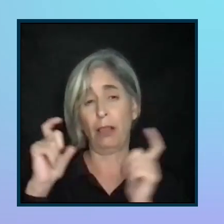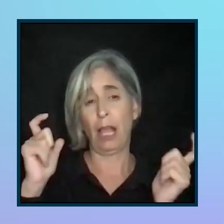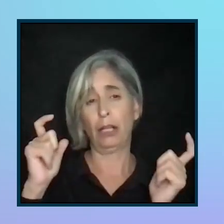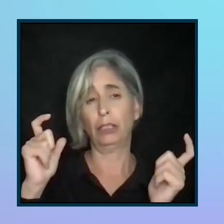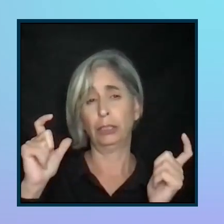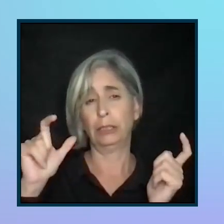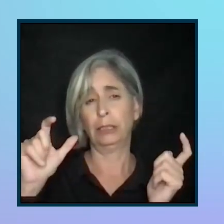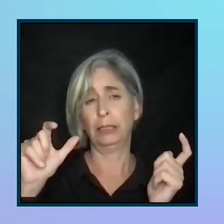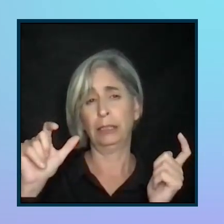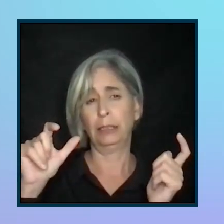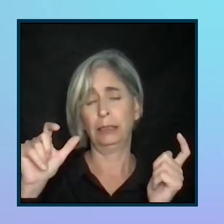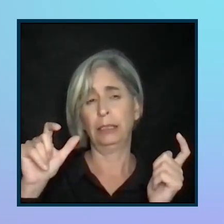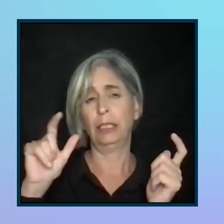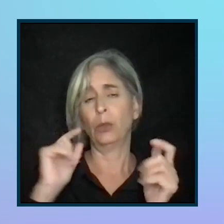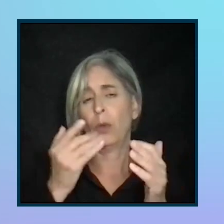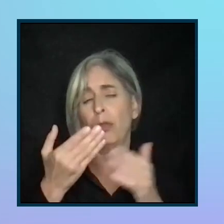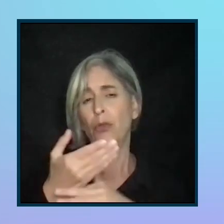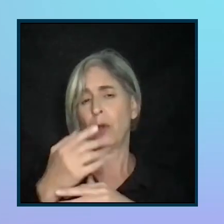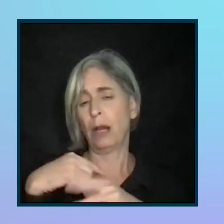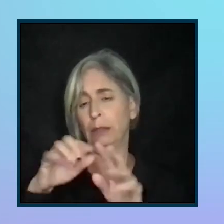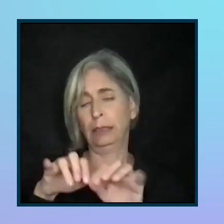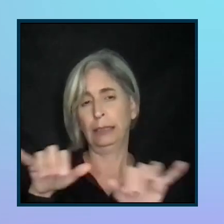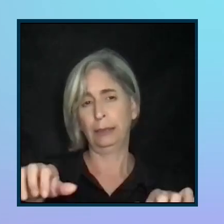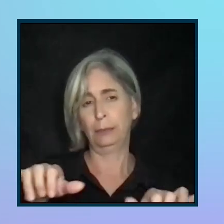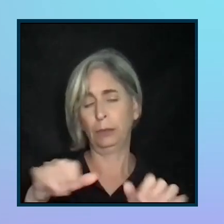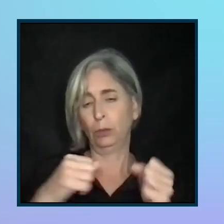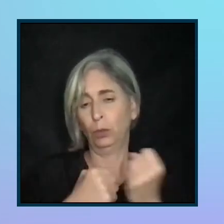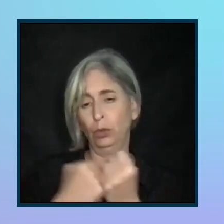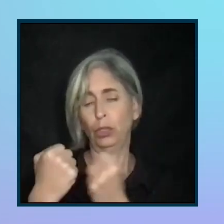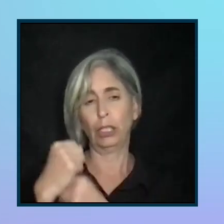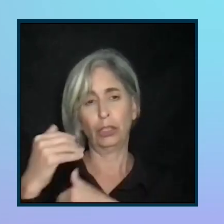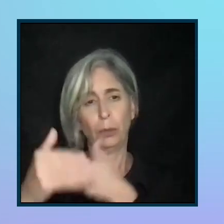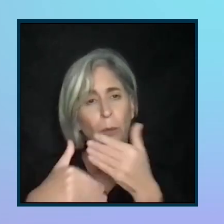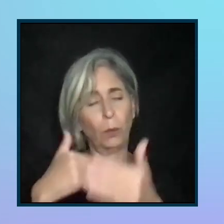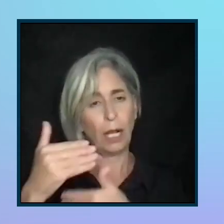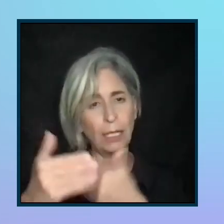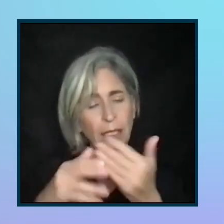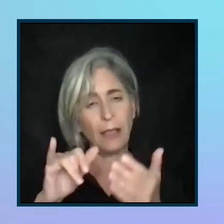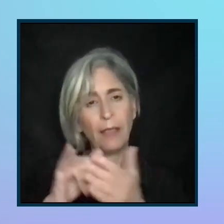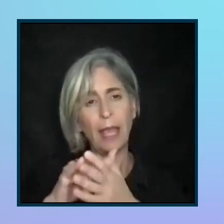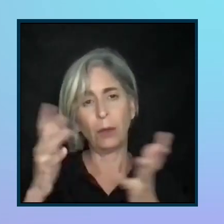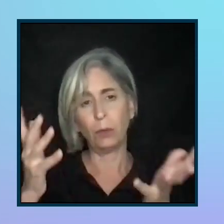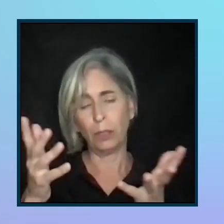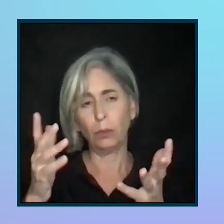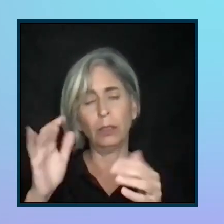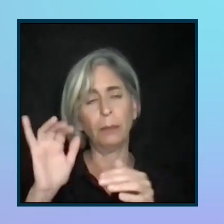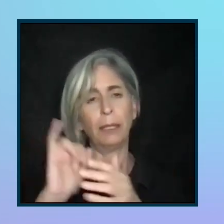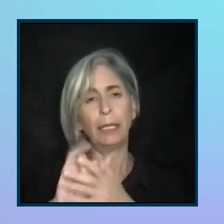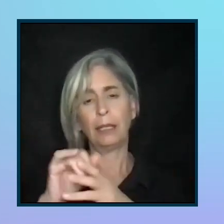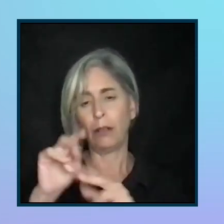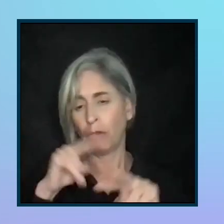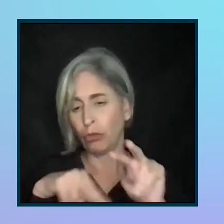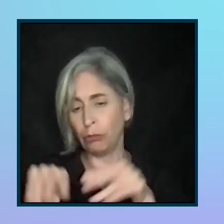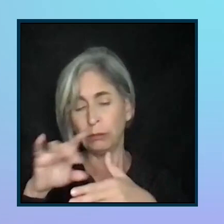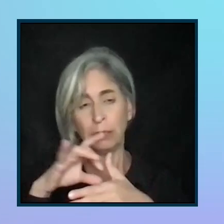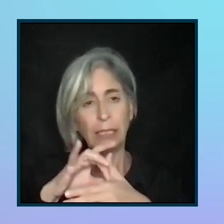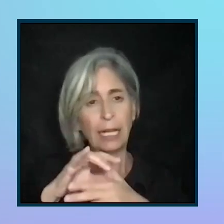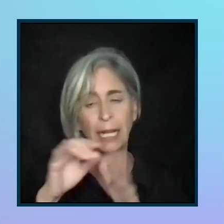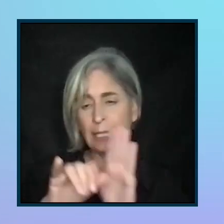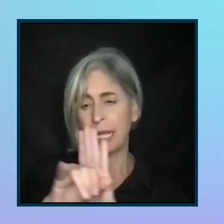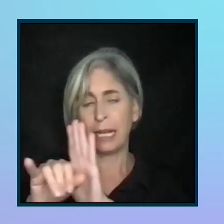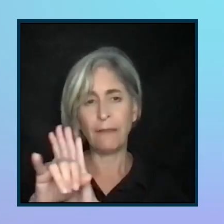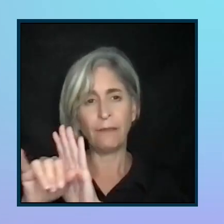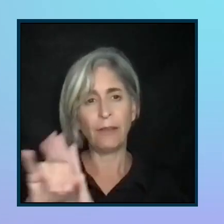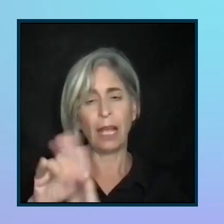going through our ISAC system, then we have a structured process. We're going to be disaggregating the content, and then we would be identifying